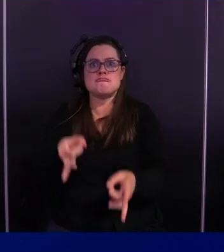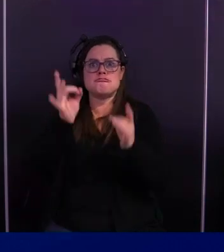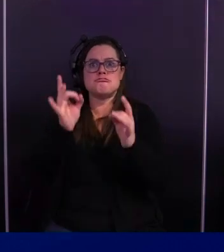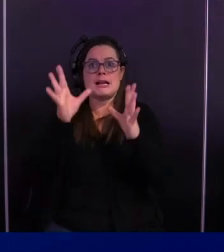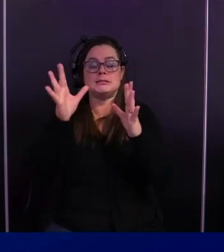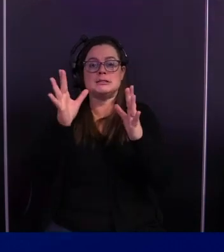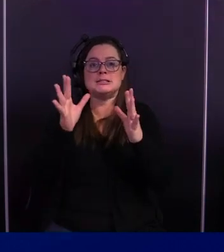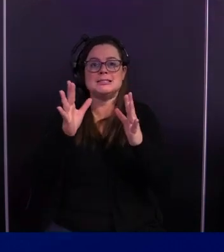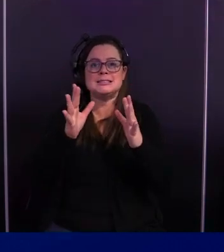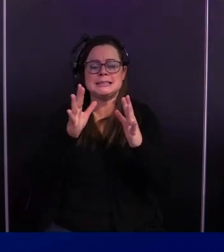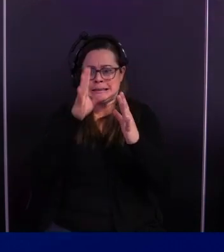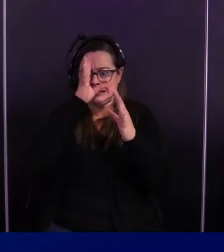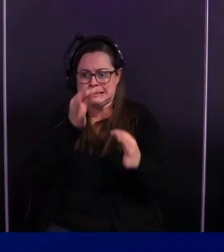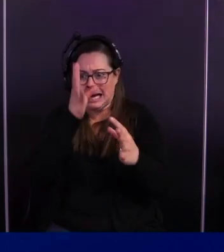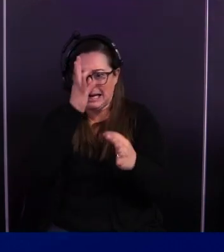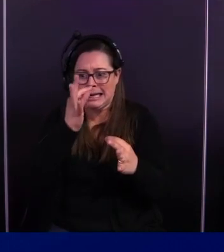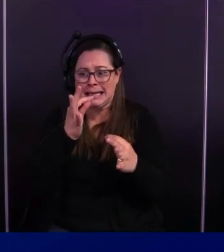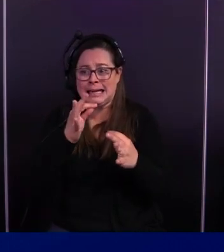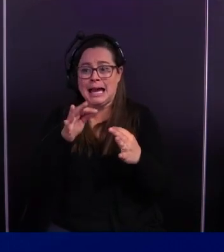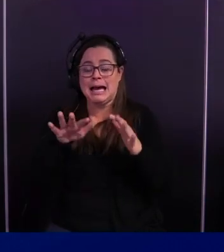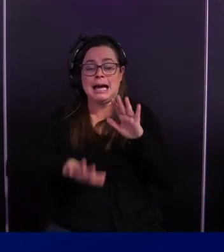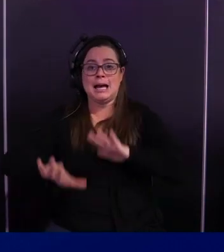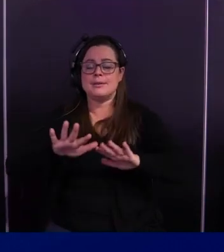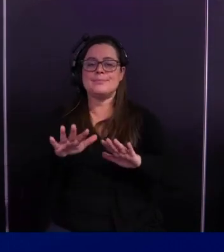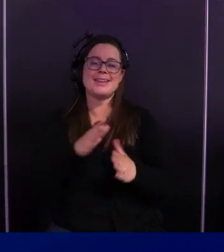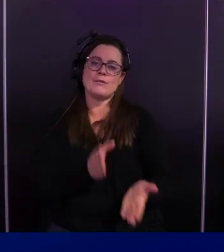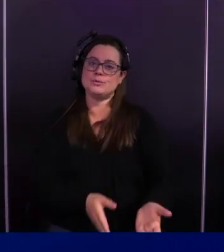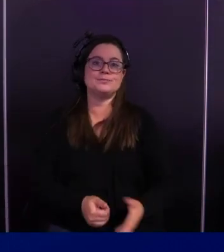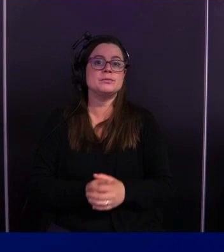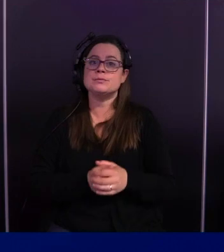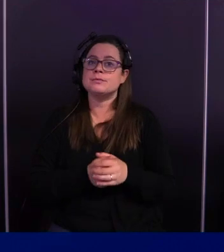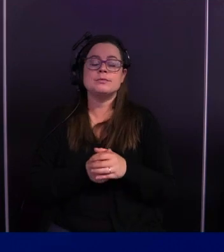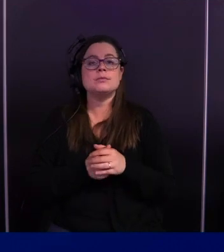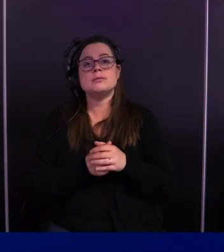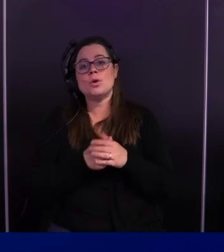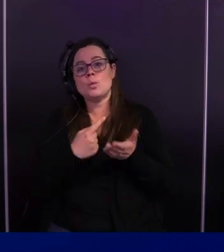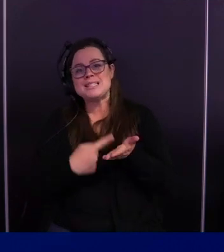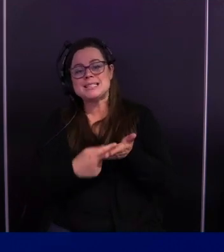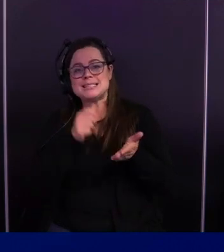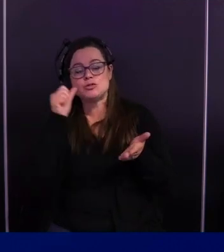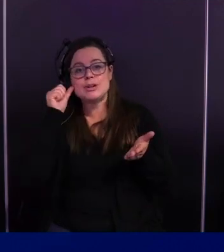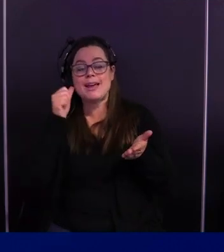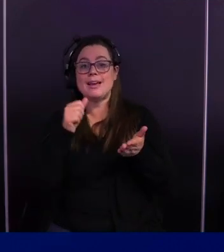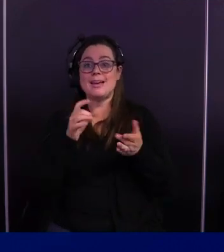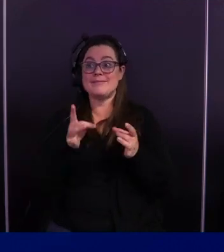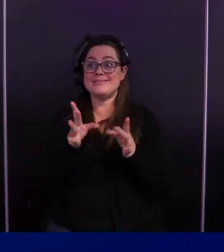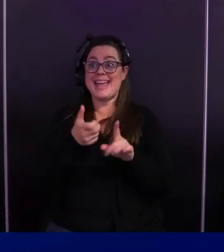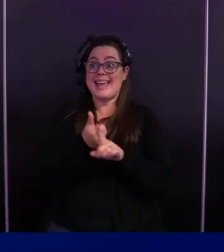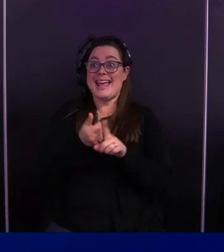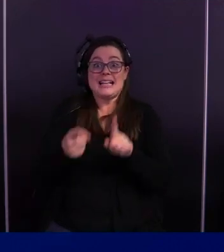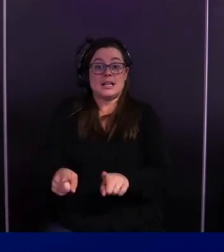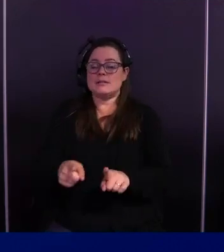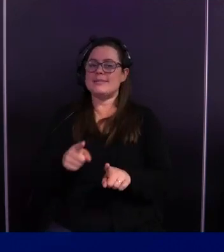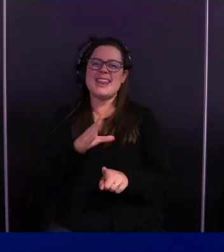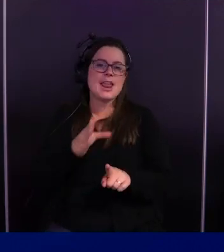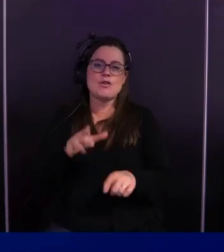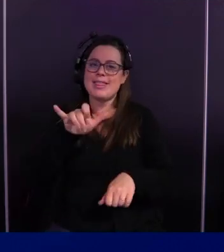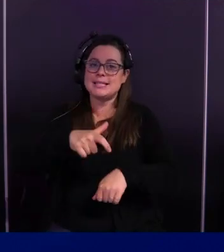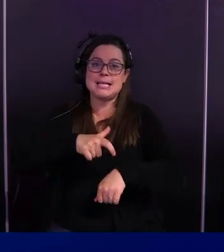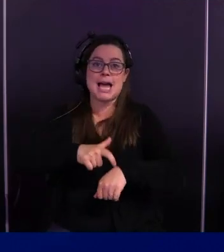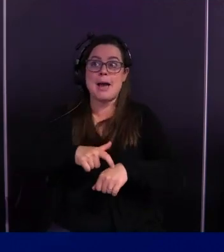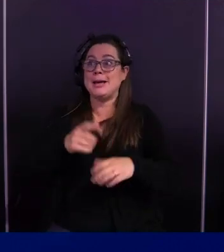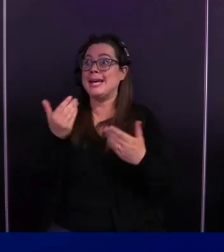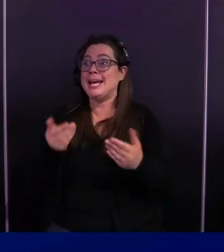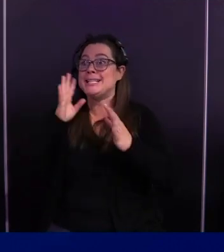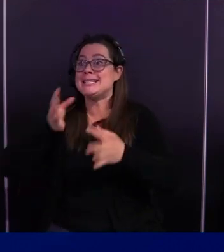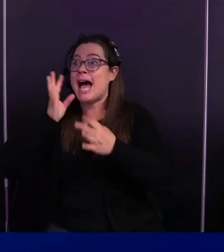an incident. And that's one of the things that we talked about yesterday is that an incident is not a time to make decisions, right? No. You want all those